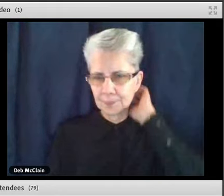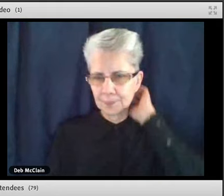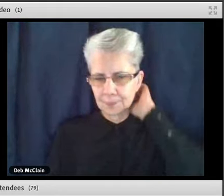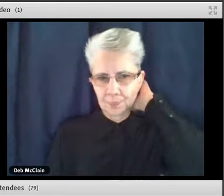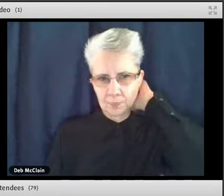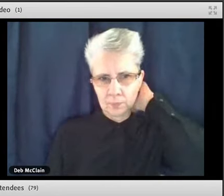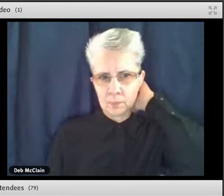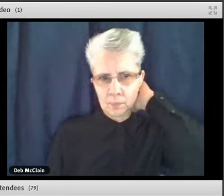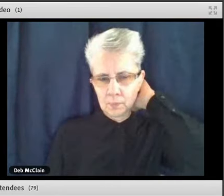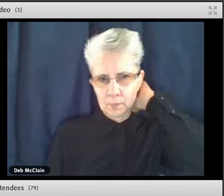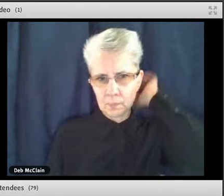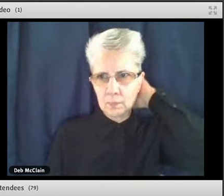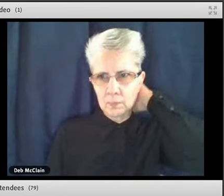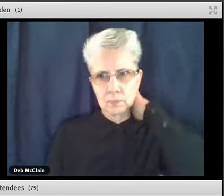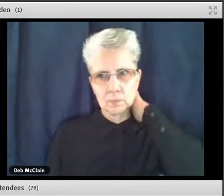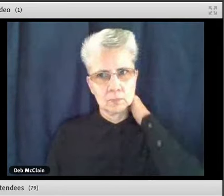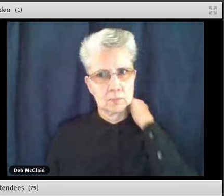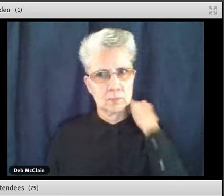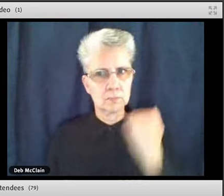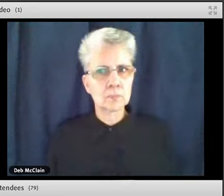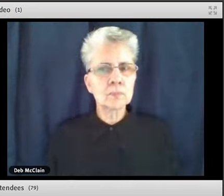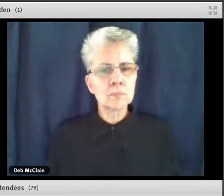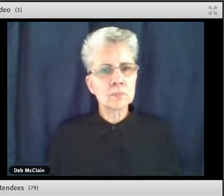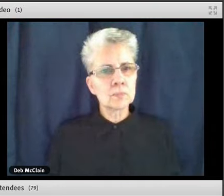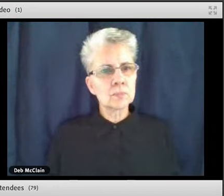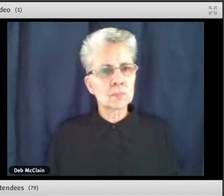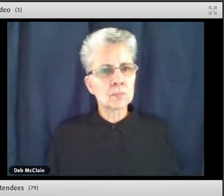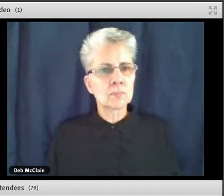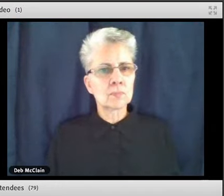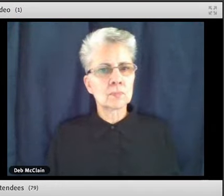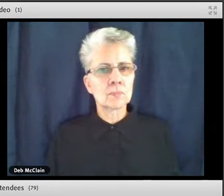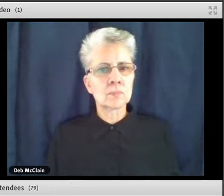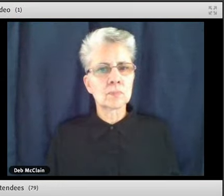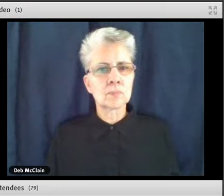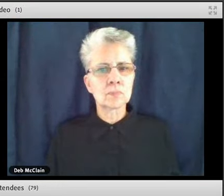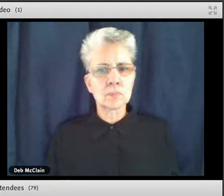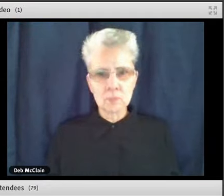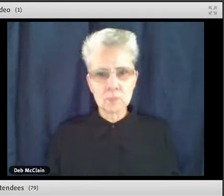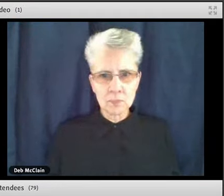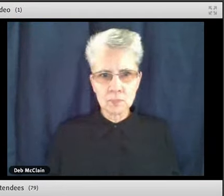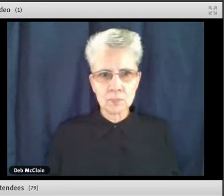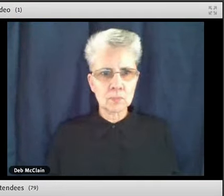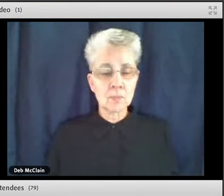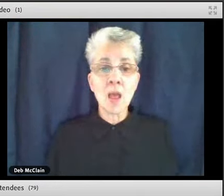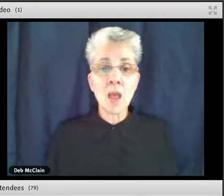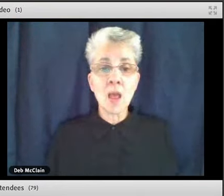library. And I don't know if there's anybody here from this library system, but the Hillsborough County Public Library Cooperative.